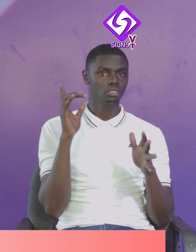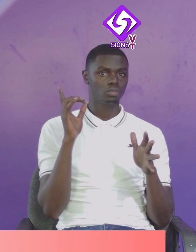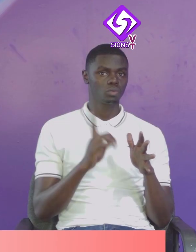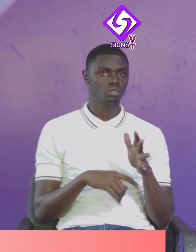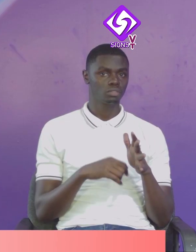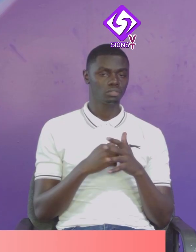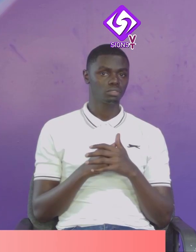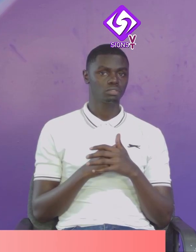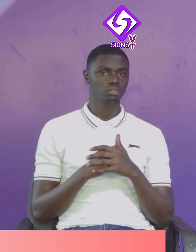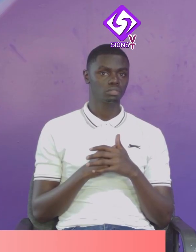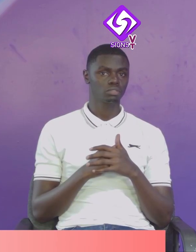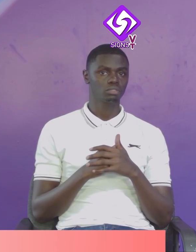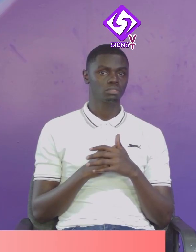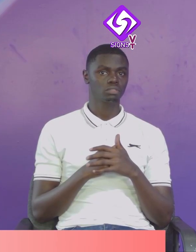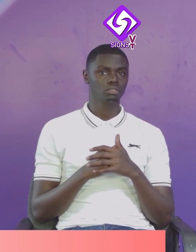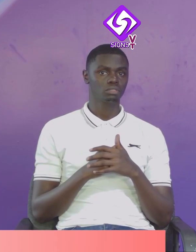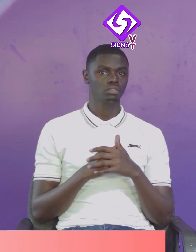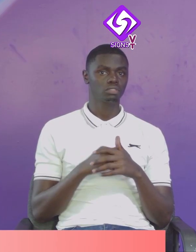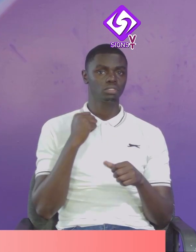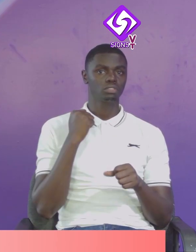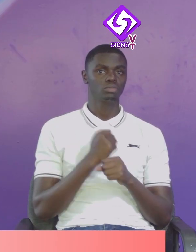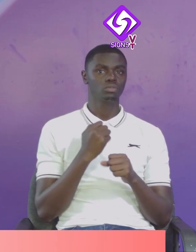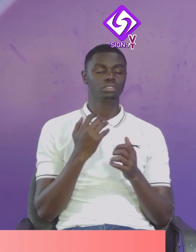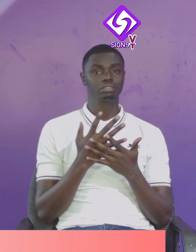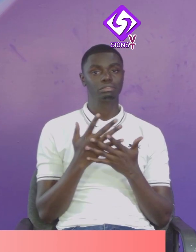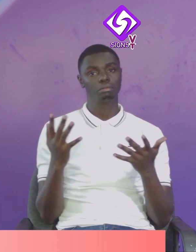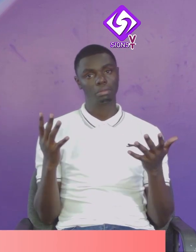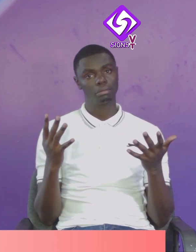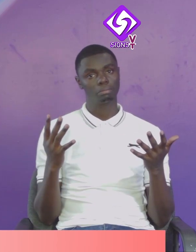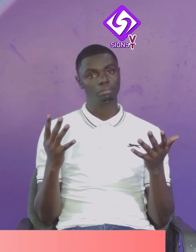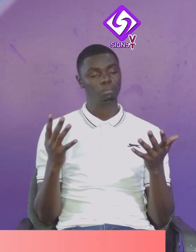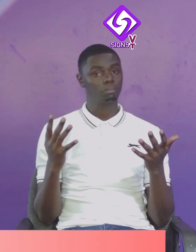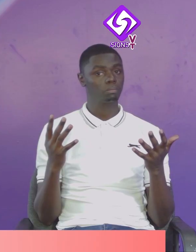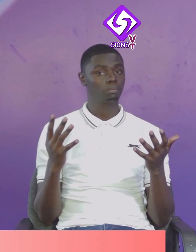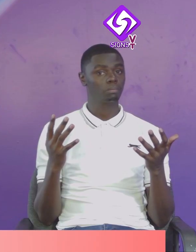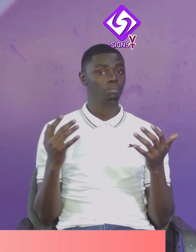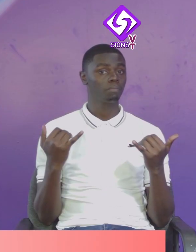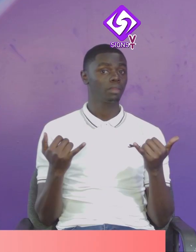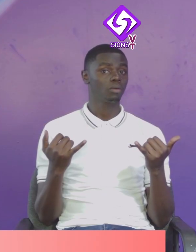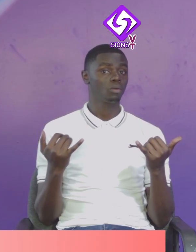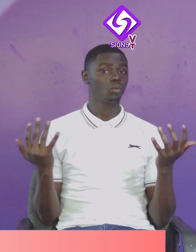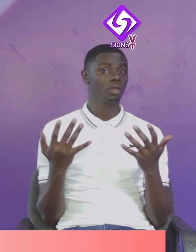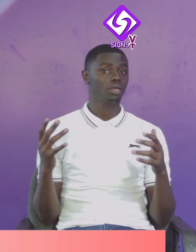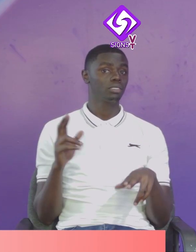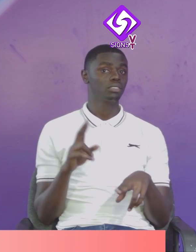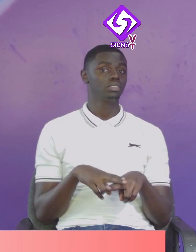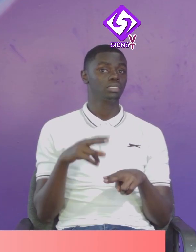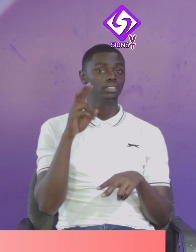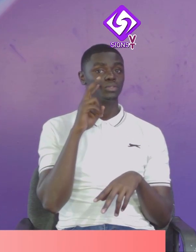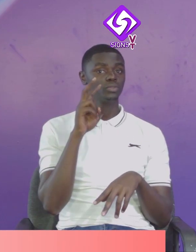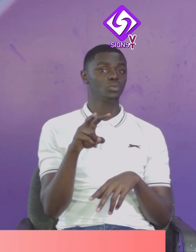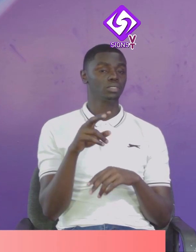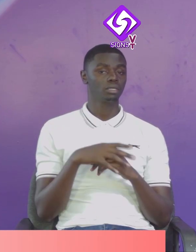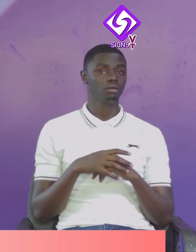is preparing. Yes. He's cooking something. I'm sure he's cooking something. He's now where he's seated, he's just looking at the highlights